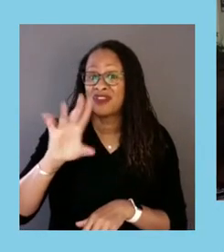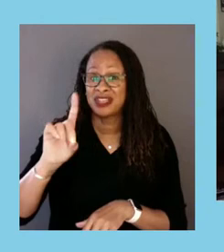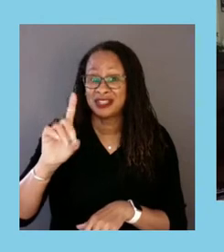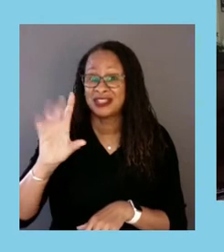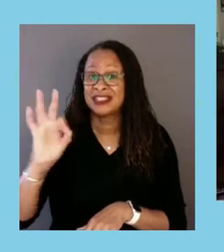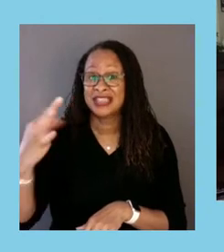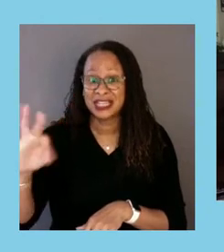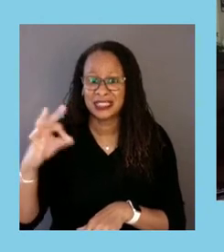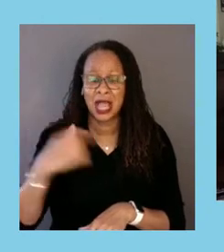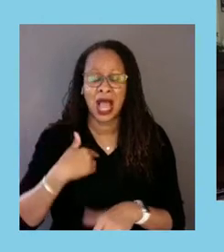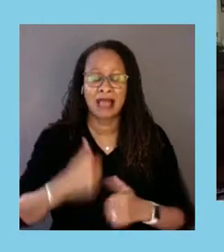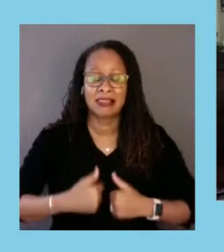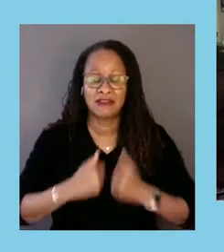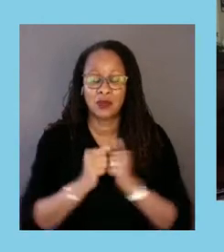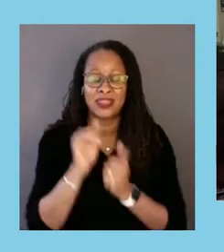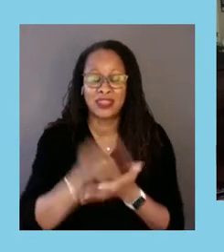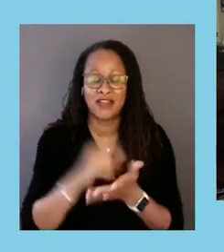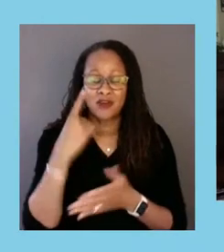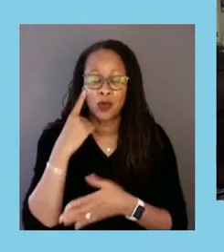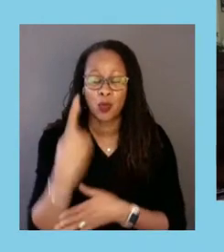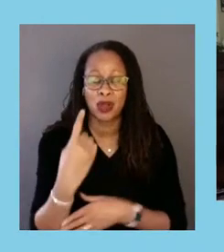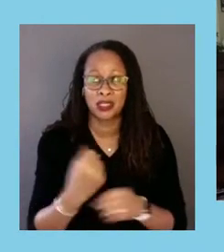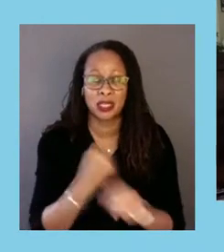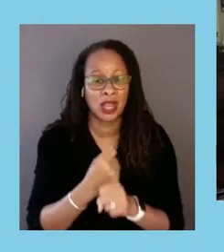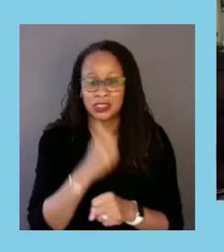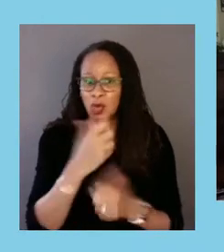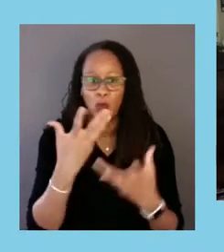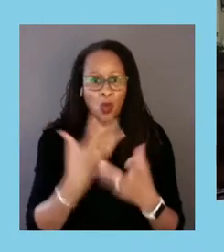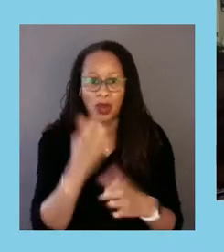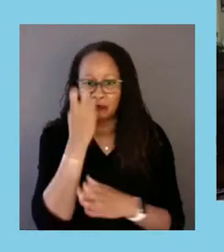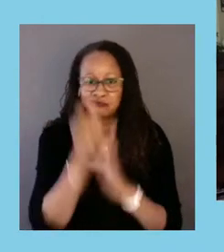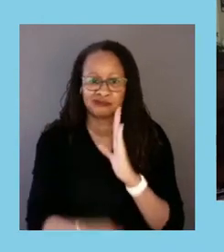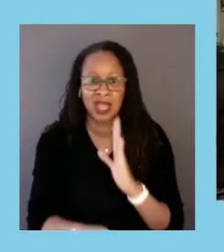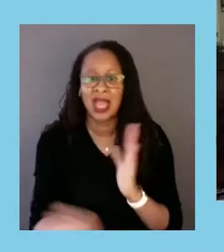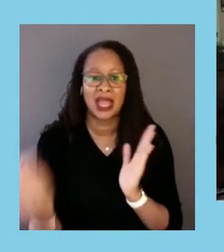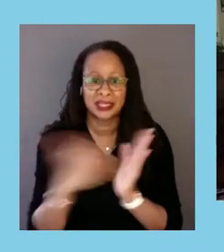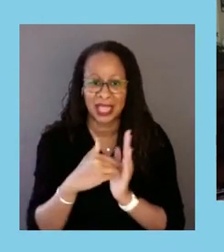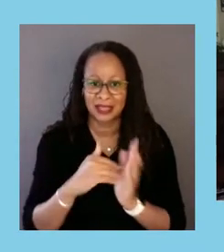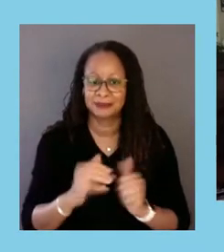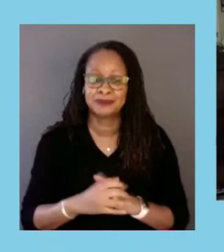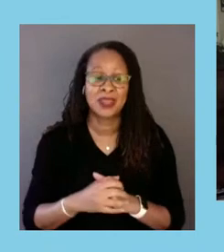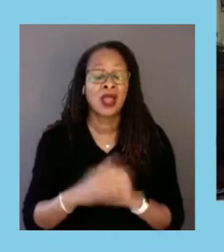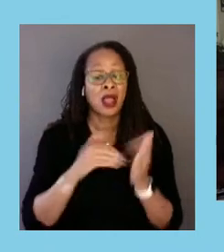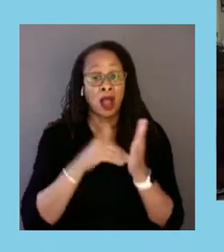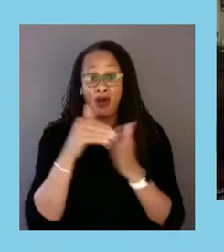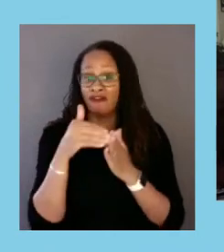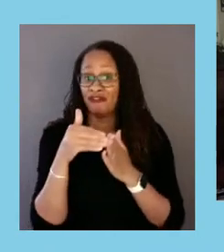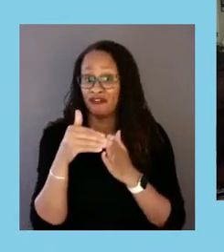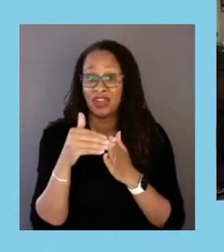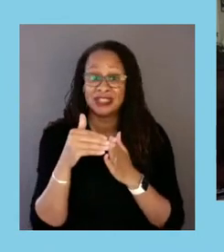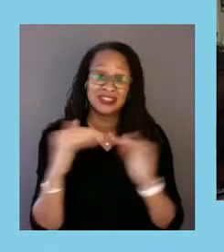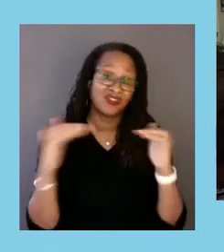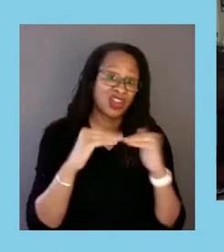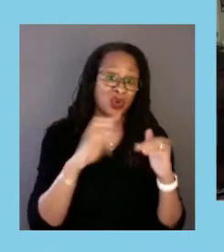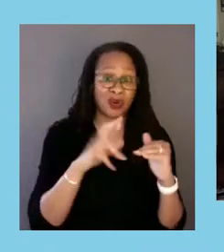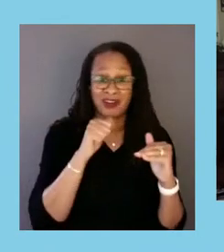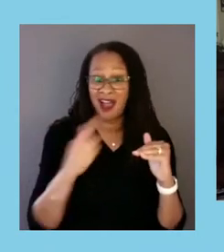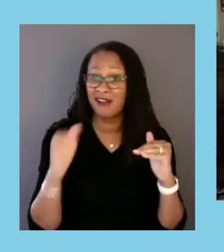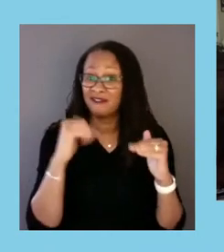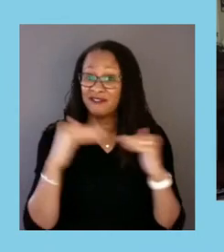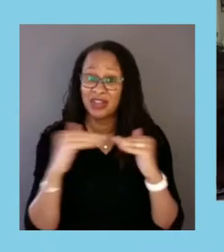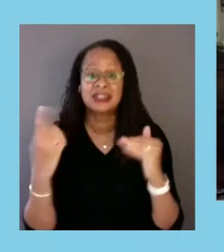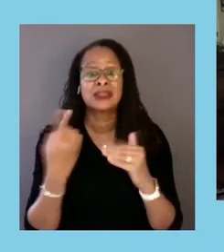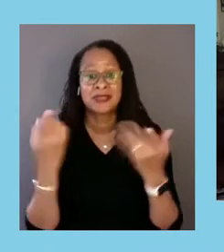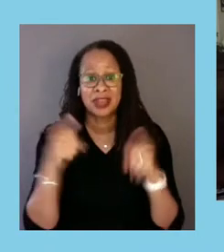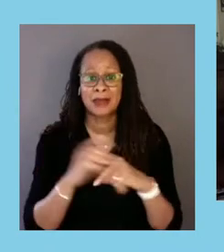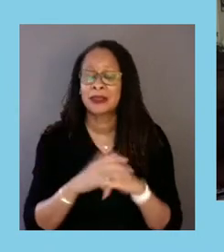I don't want to kind of go through this again. And a lot of times, it's fair or unfair, it is something that happens. Ramona, you were going to